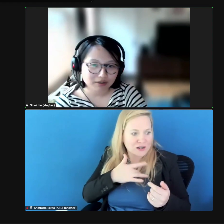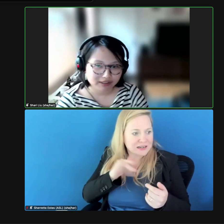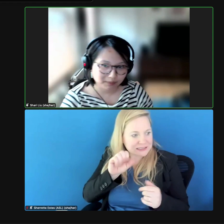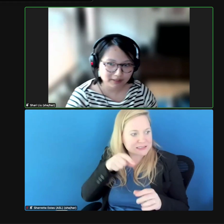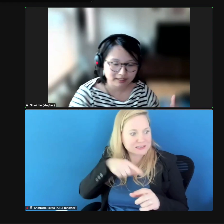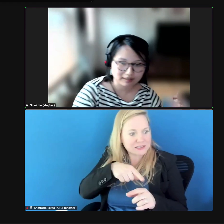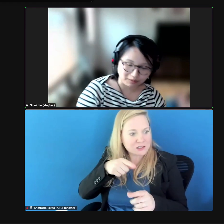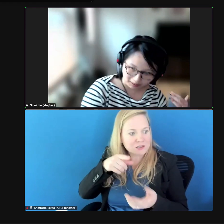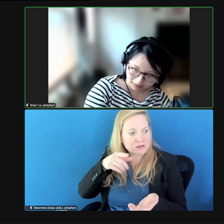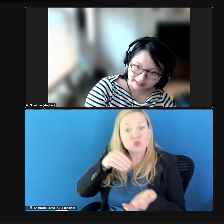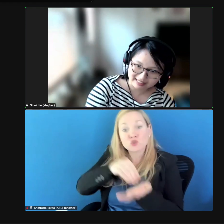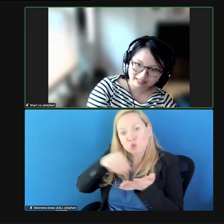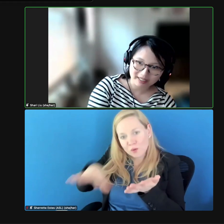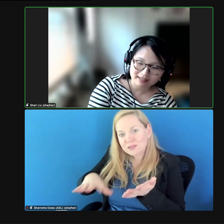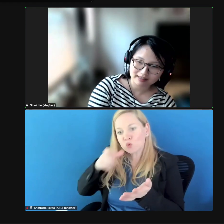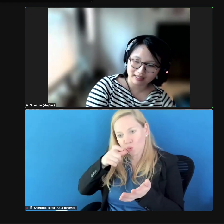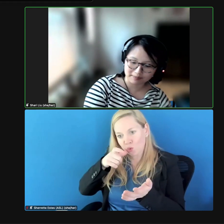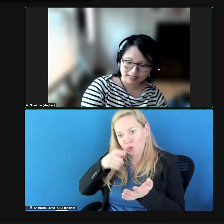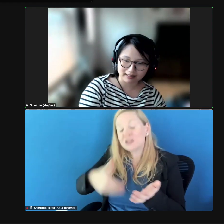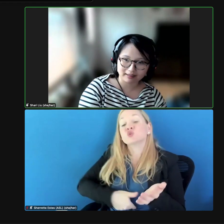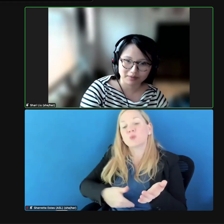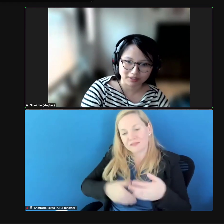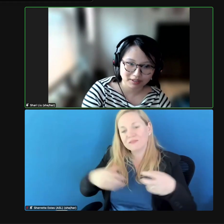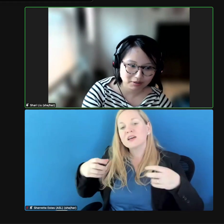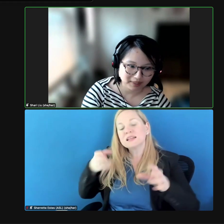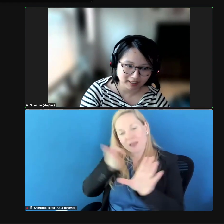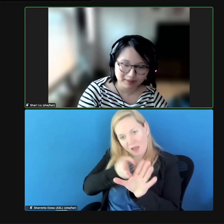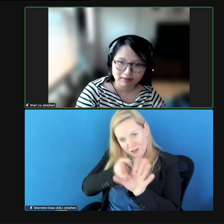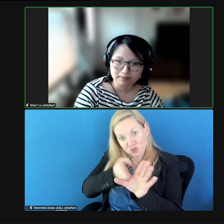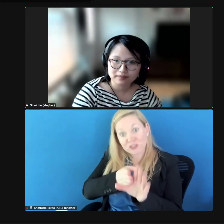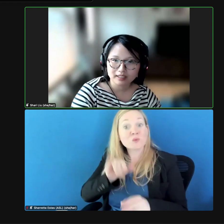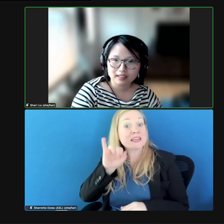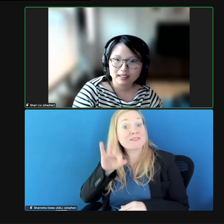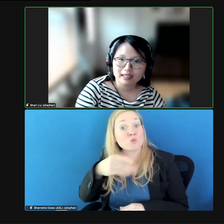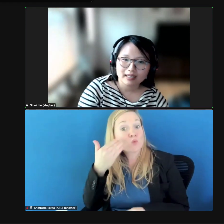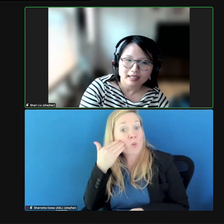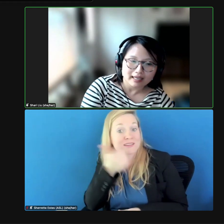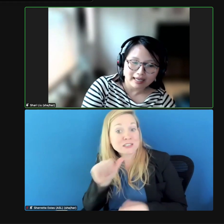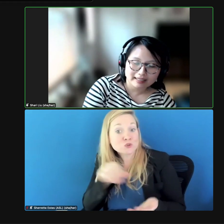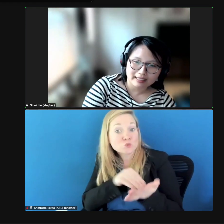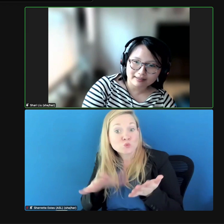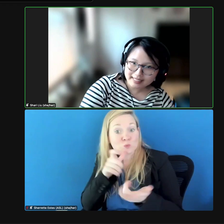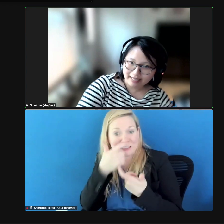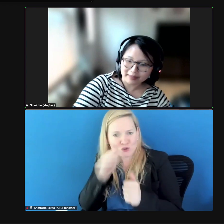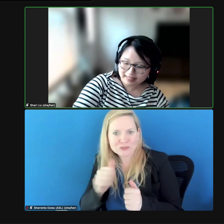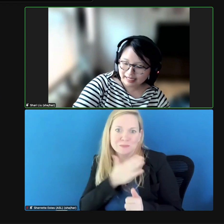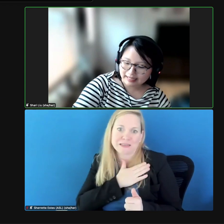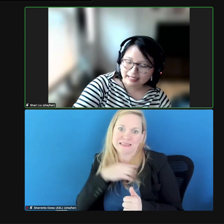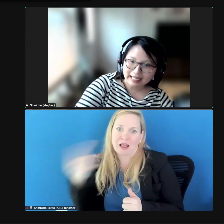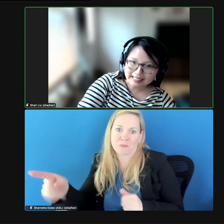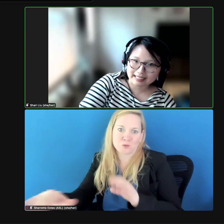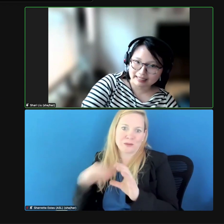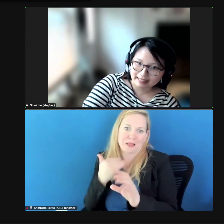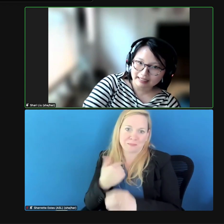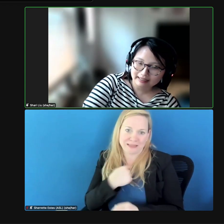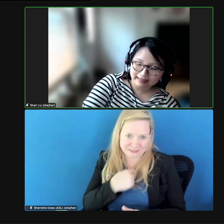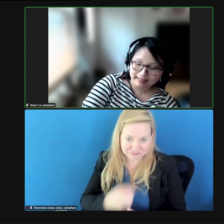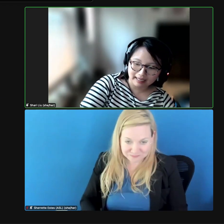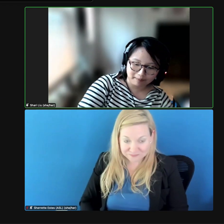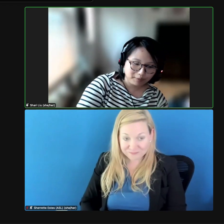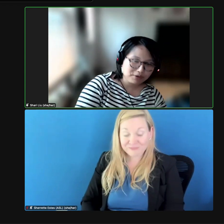any students or postdocs who want to work in this space, just tell them to shoot me an email. And I'll just end by saying that